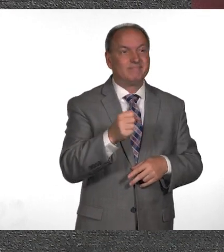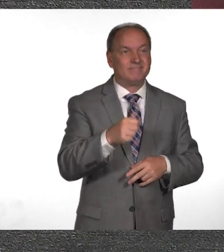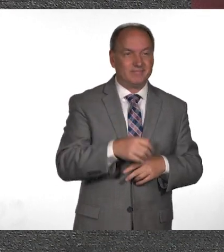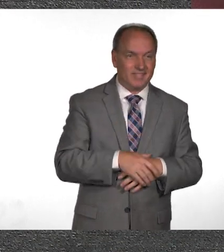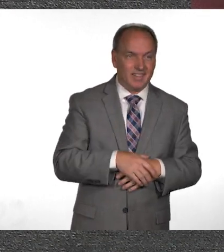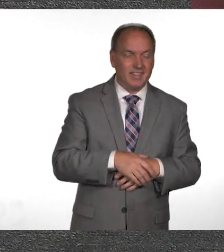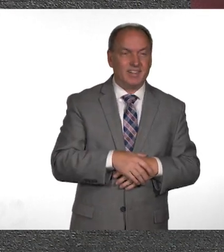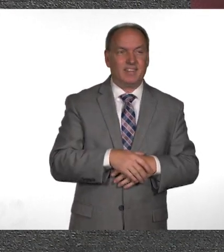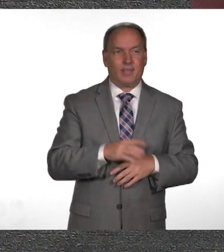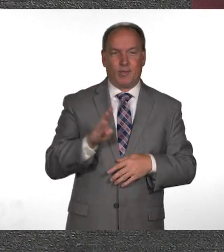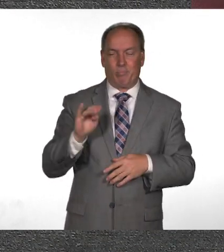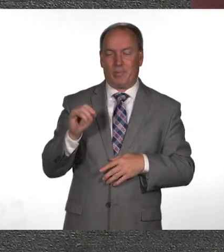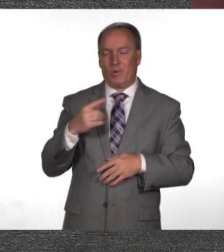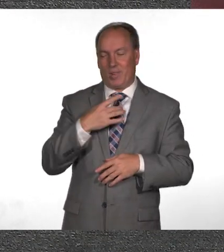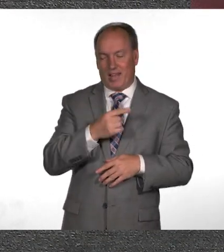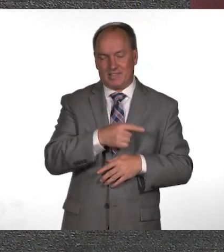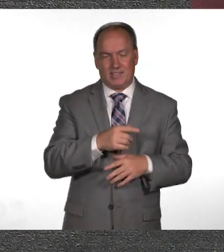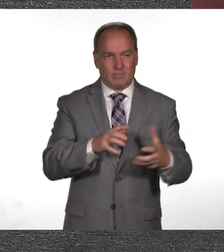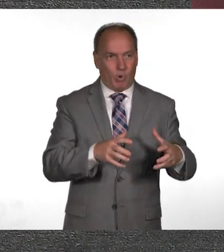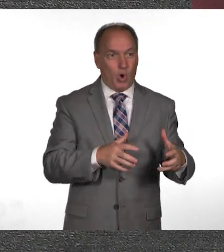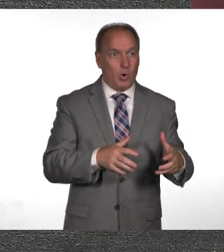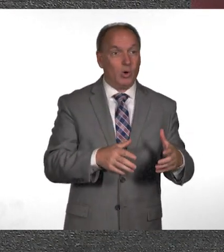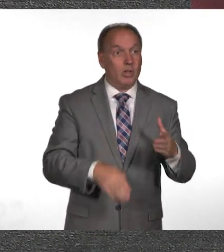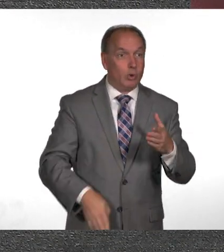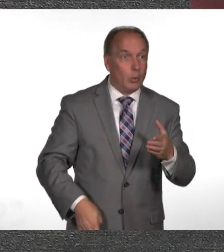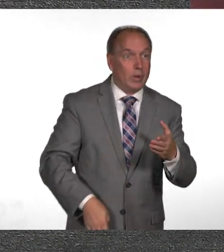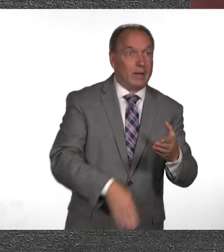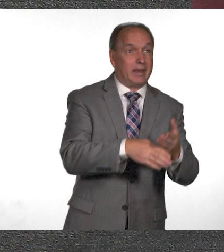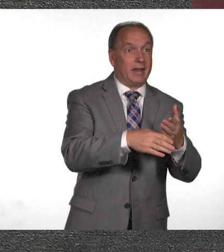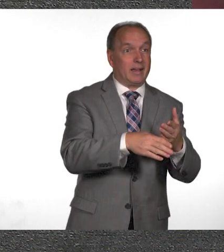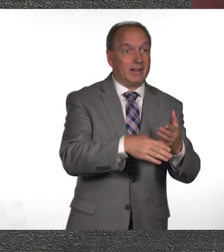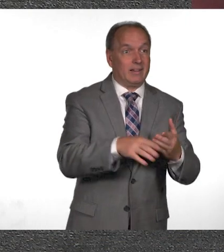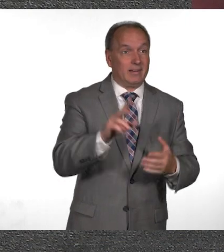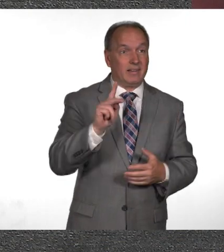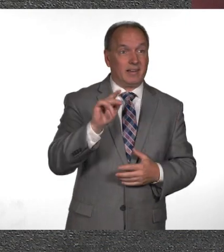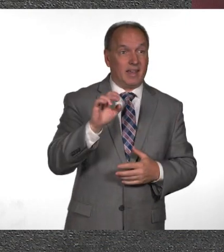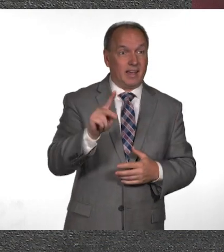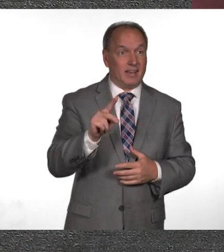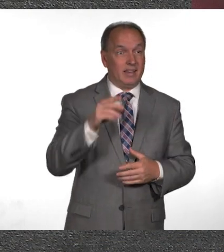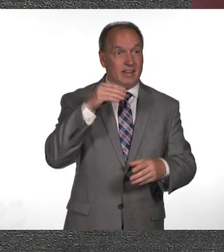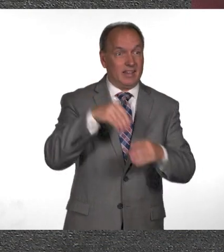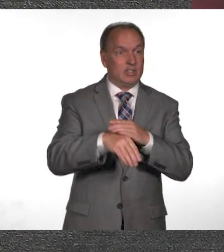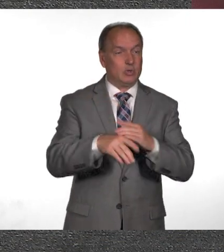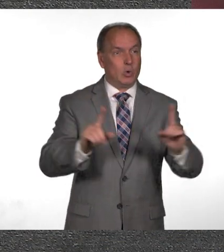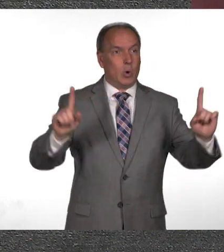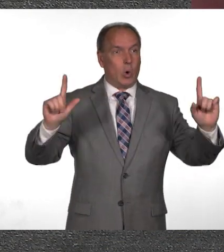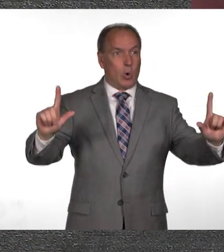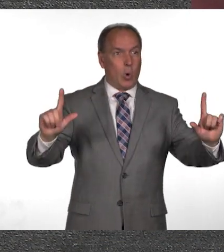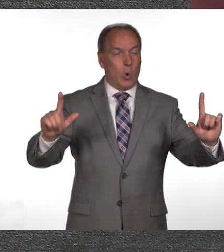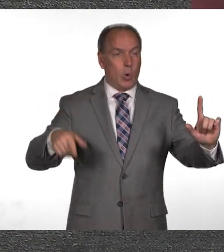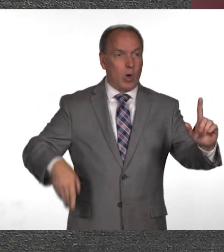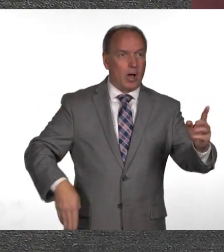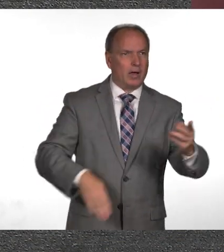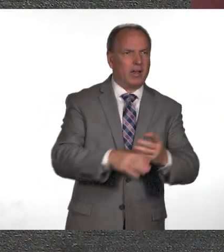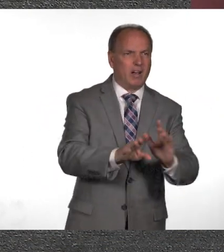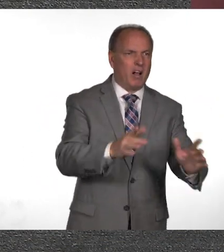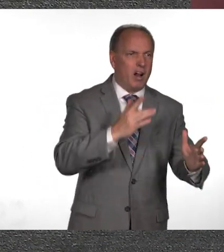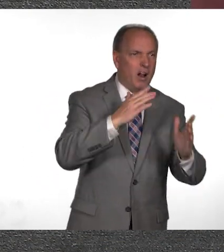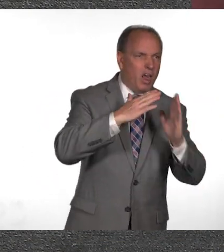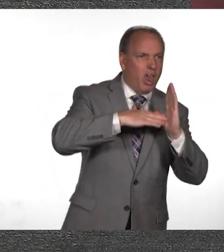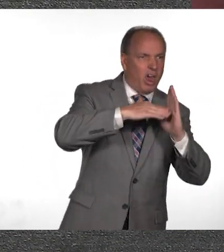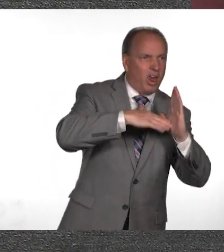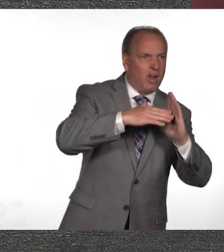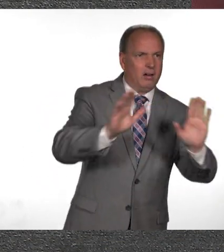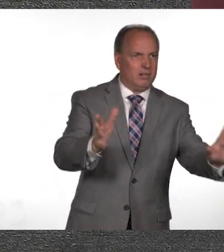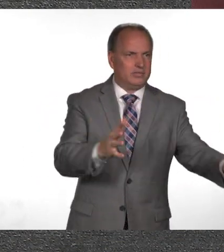Yeah, Bingo really likes this ball. You kick this one. You kick this one into a goal. You don't have to lick it.